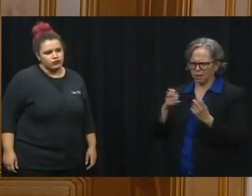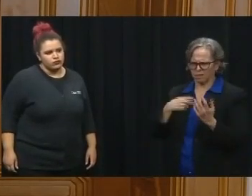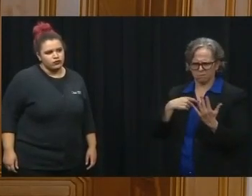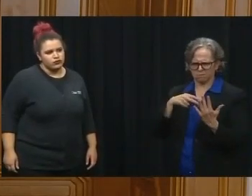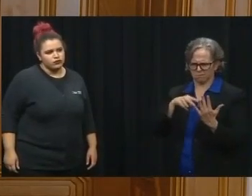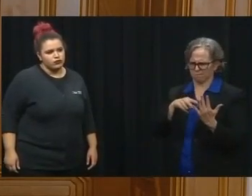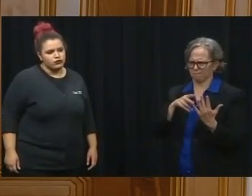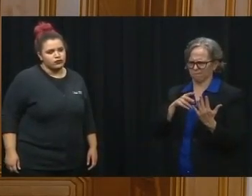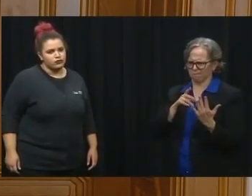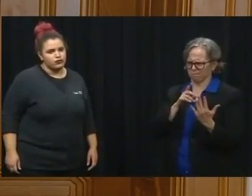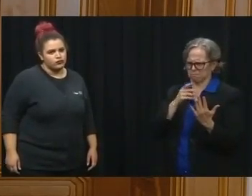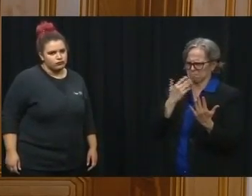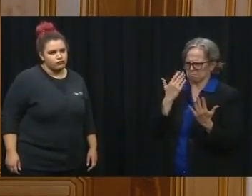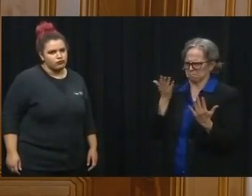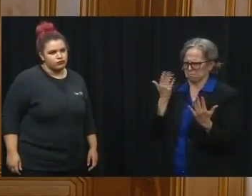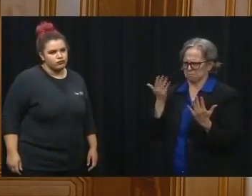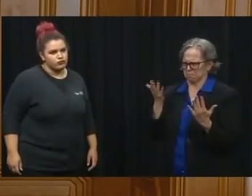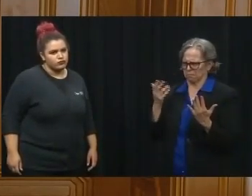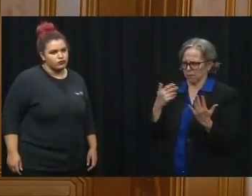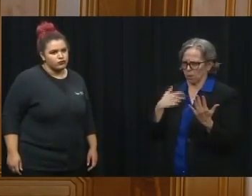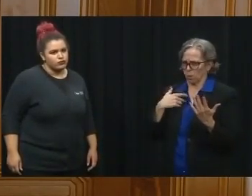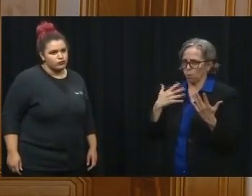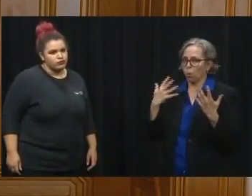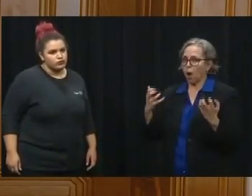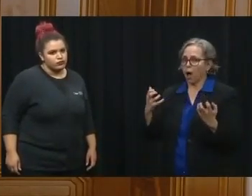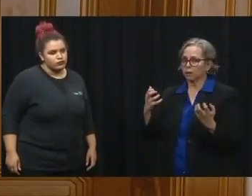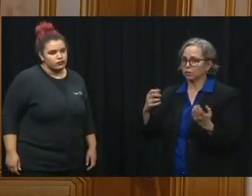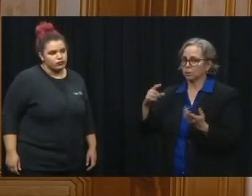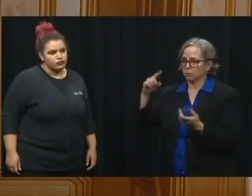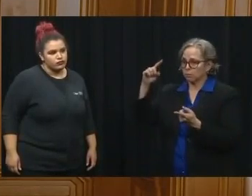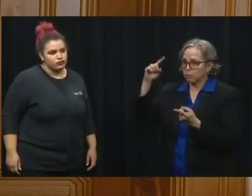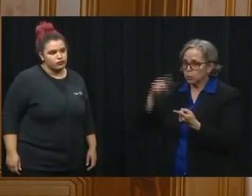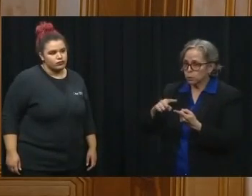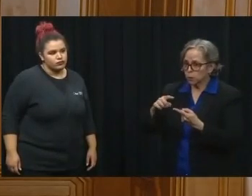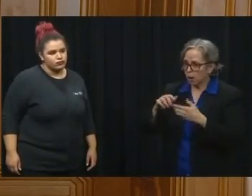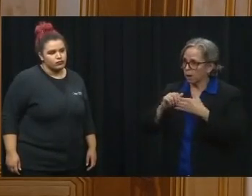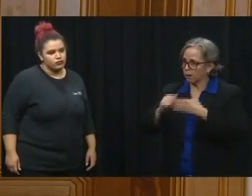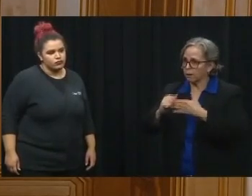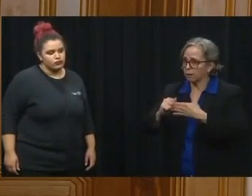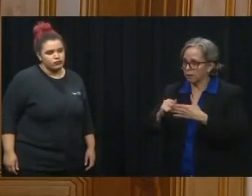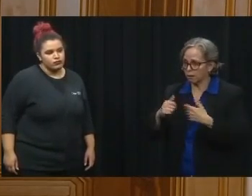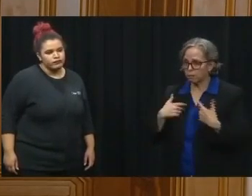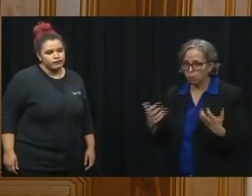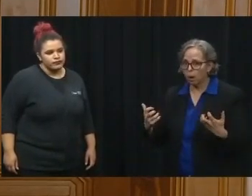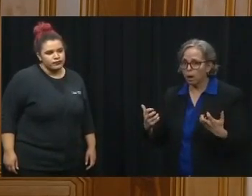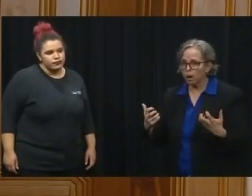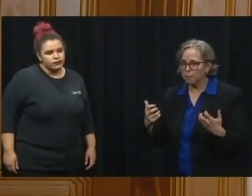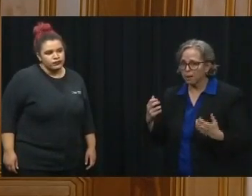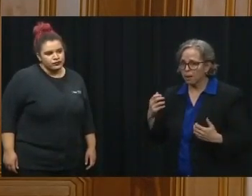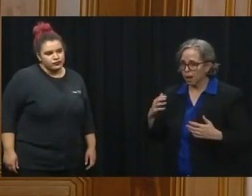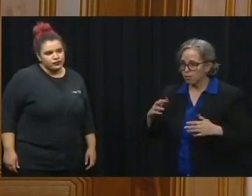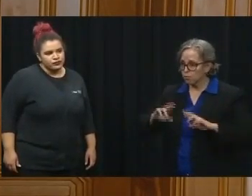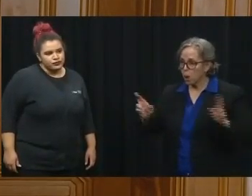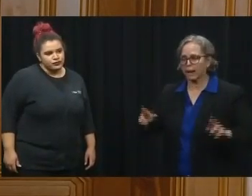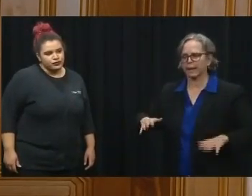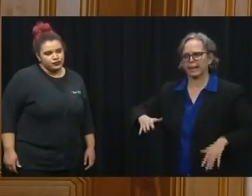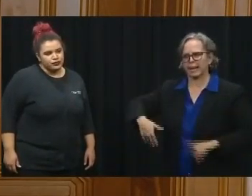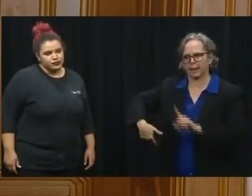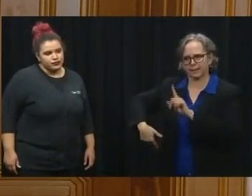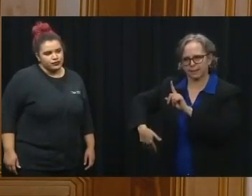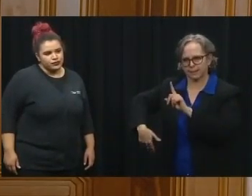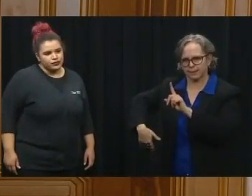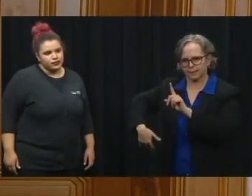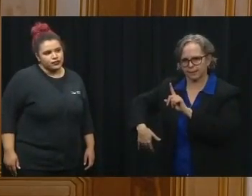want to relax this. But we're not to the point now when we can do that. In fact, we're telling people that this is really